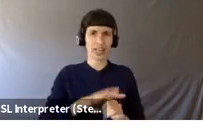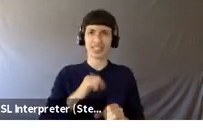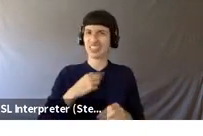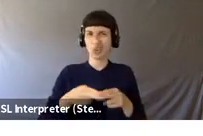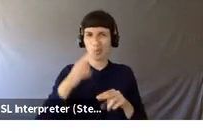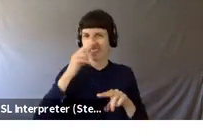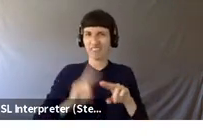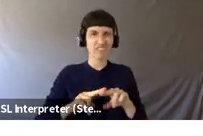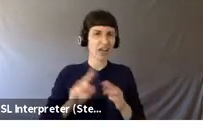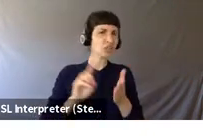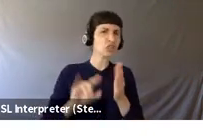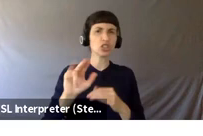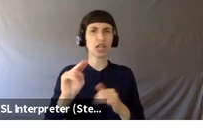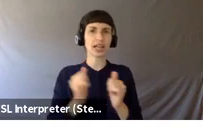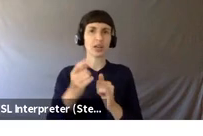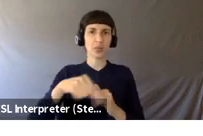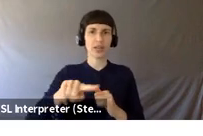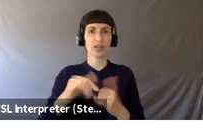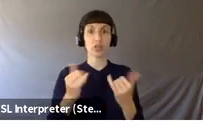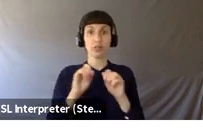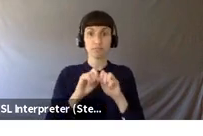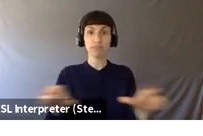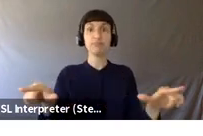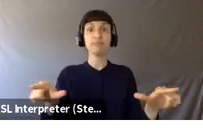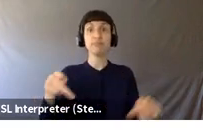I'm going to go ahead and launch the poll.